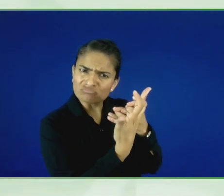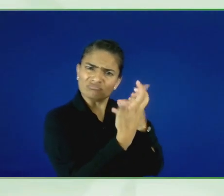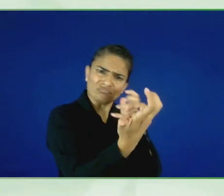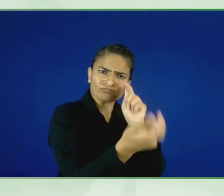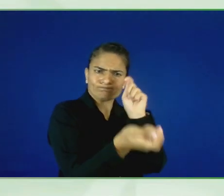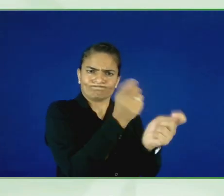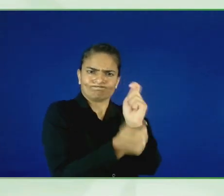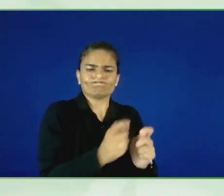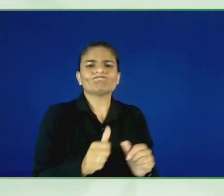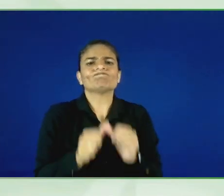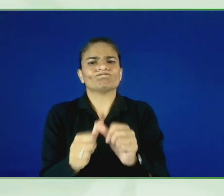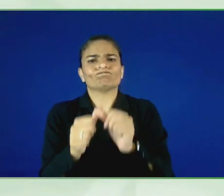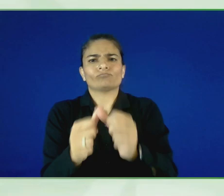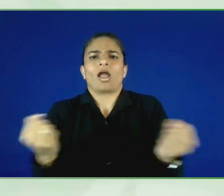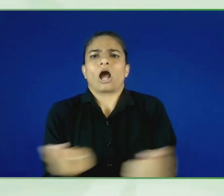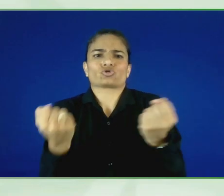Thank you, Iulia. Ruth?